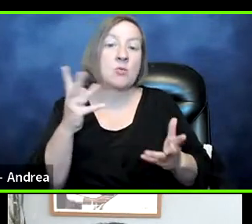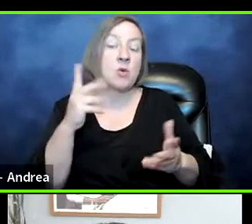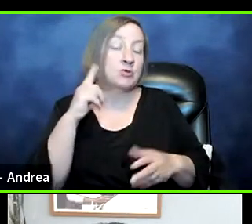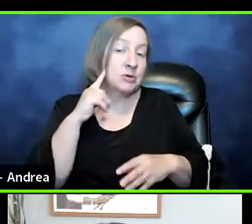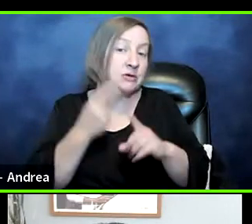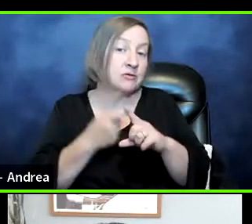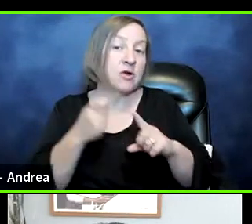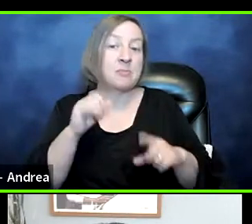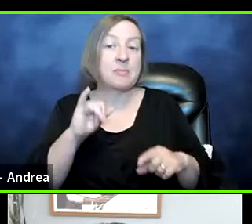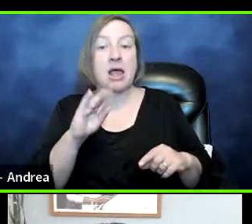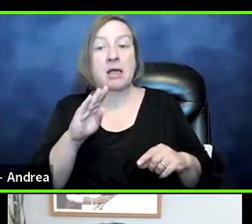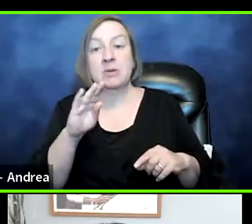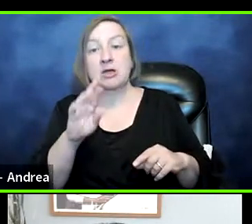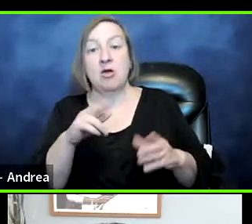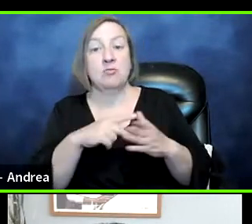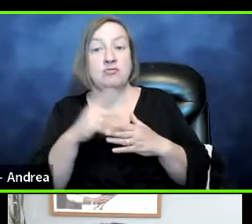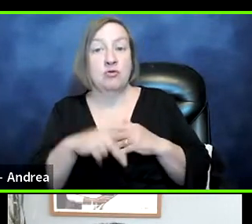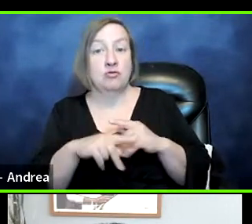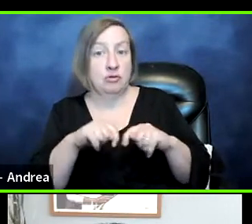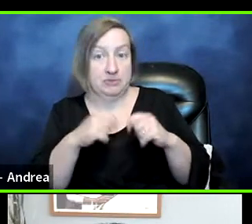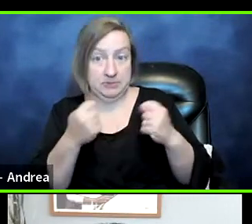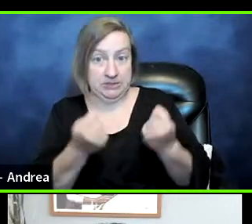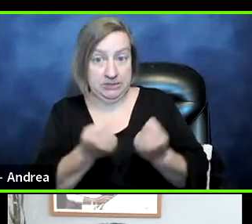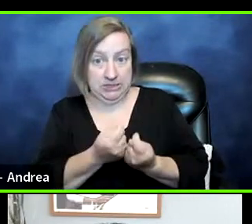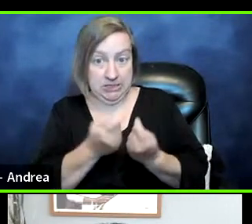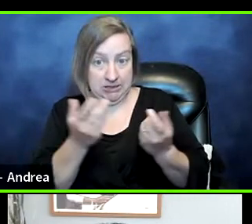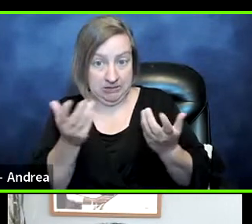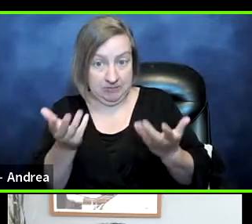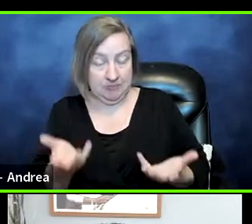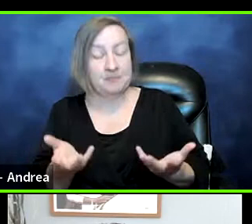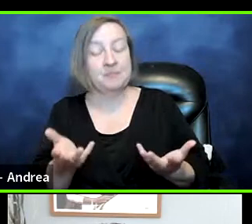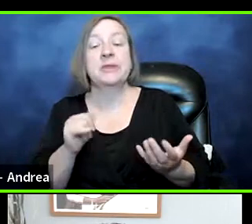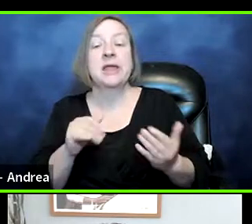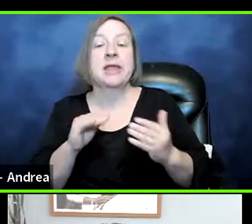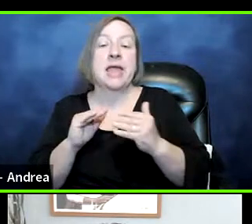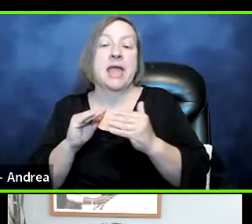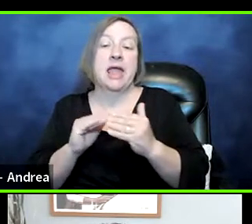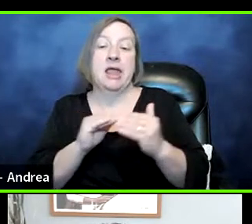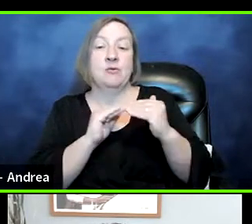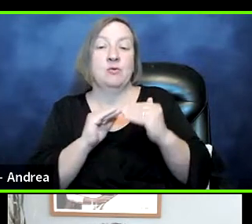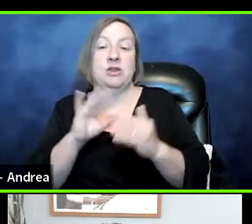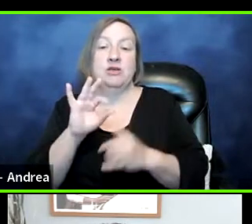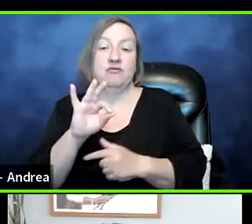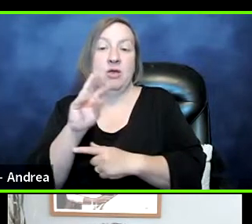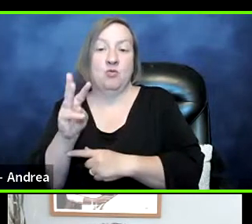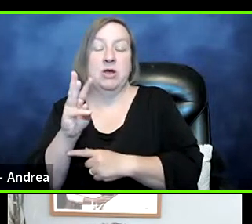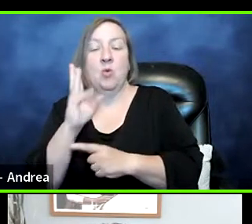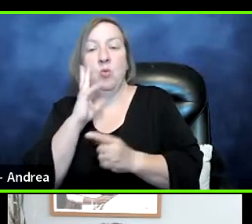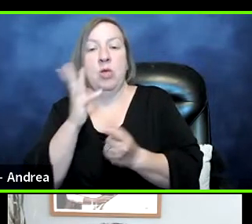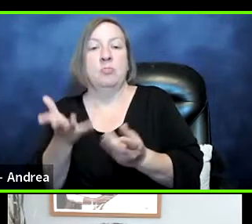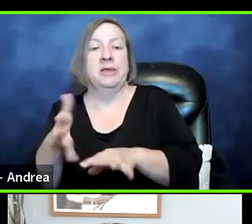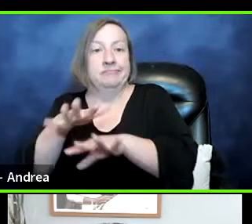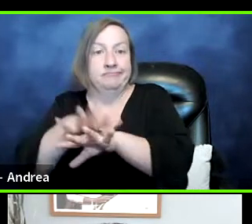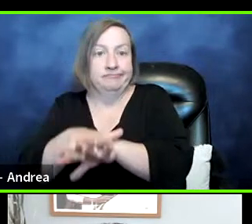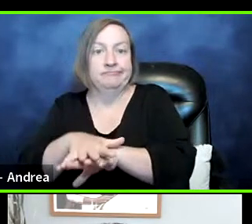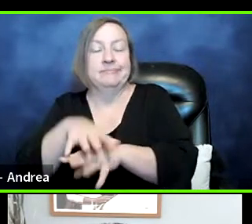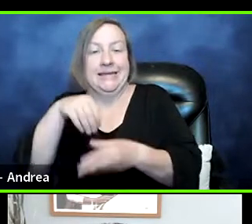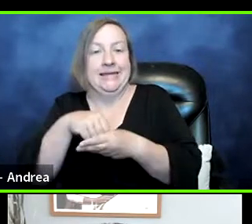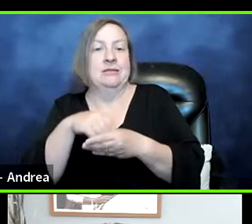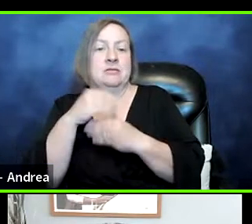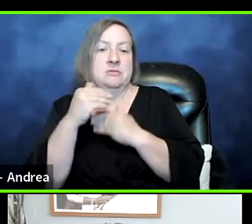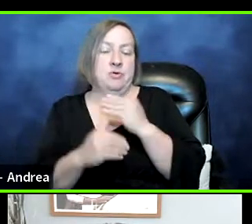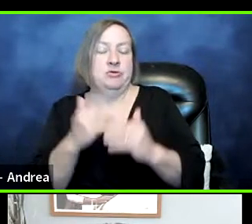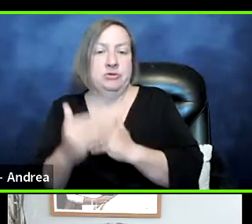the IBR program team is that the equity framework is being integrated throughout the process of